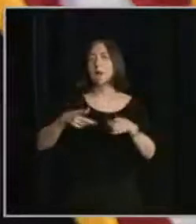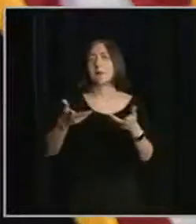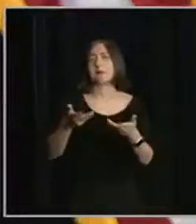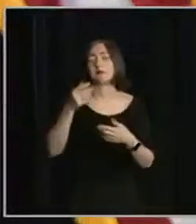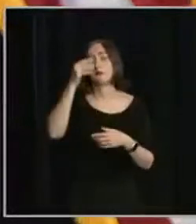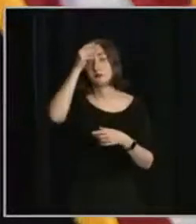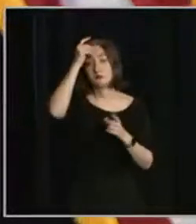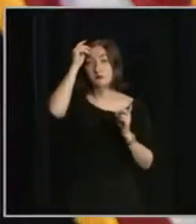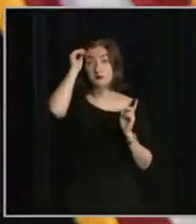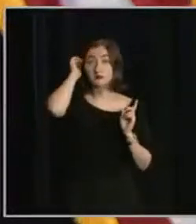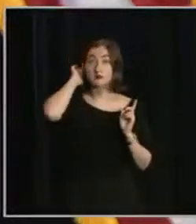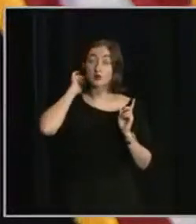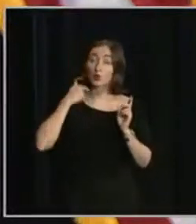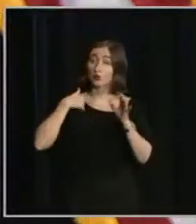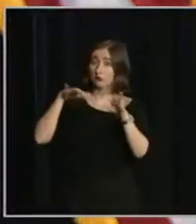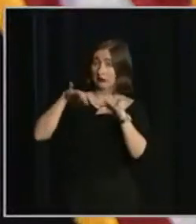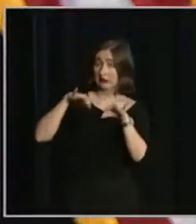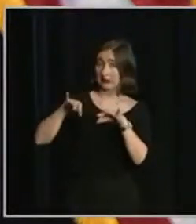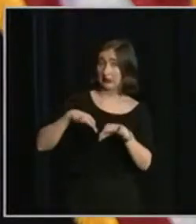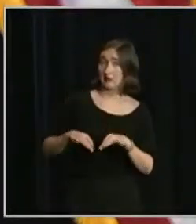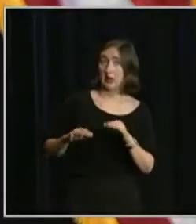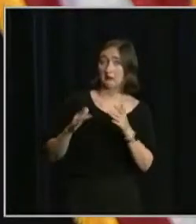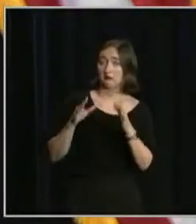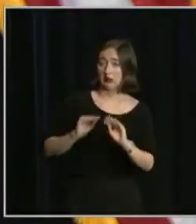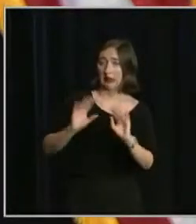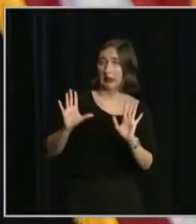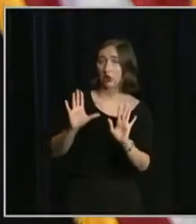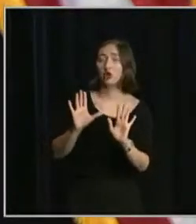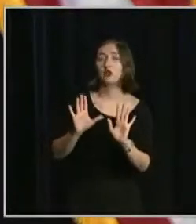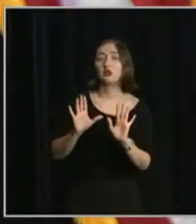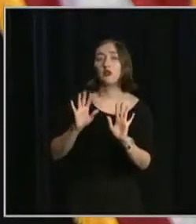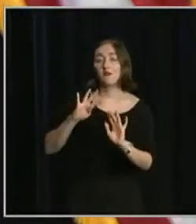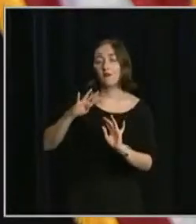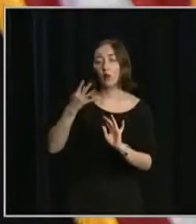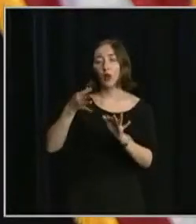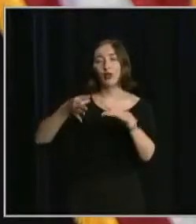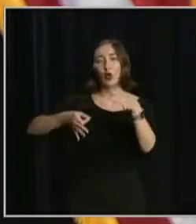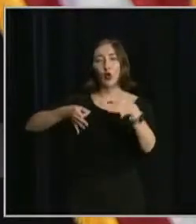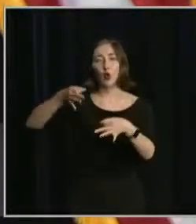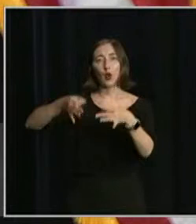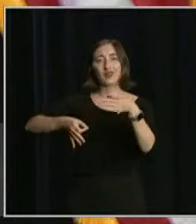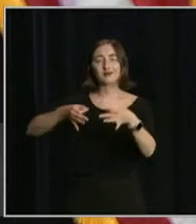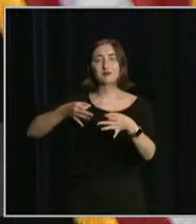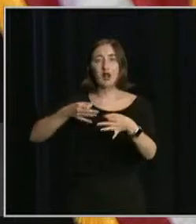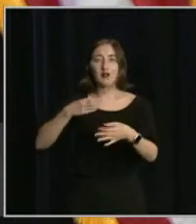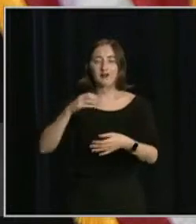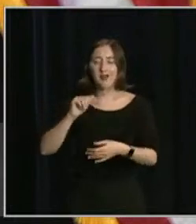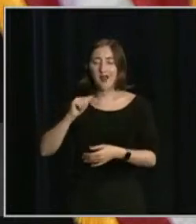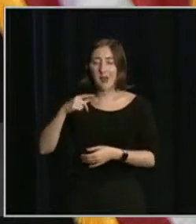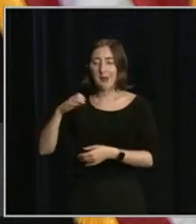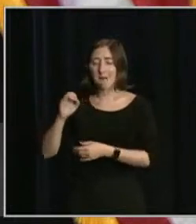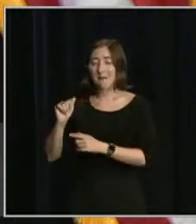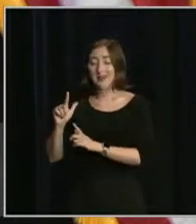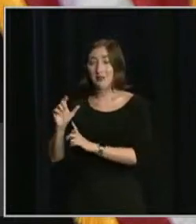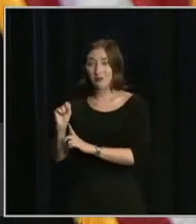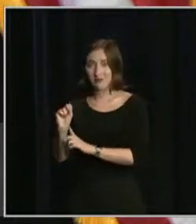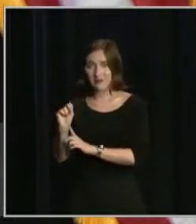to level set, we did have the Fourth Court of Appeals confirm that our temporary injunction remains in